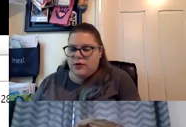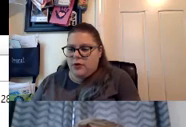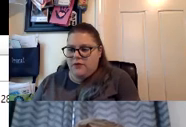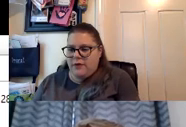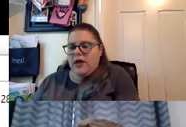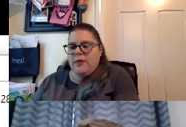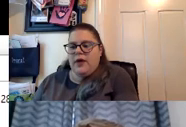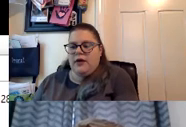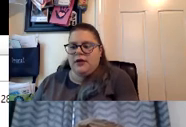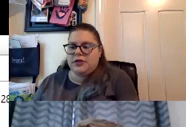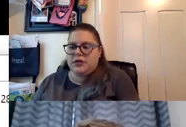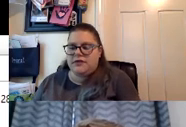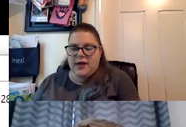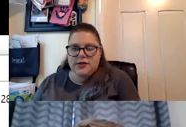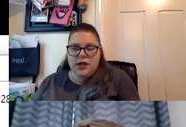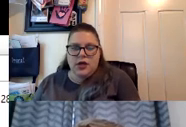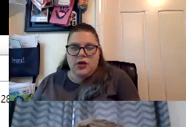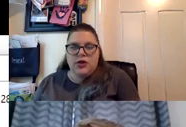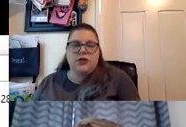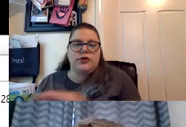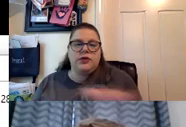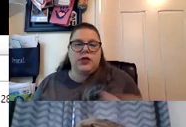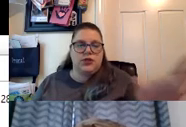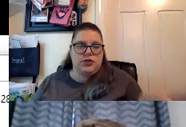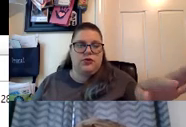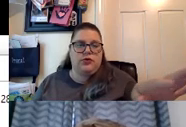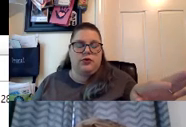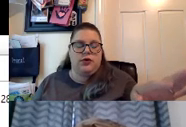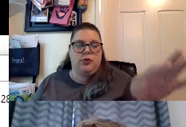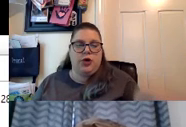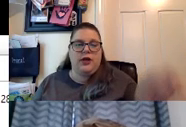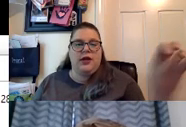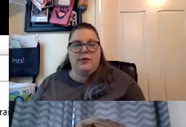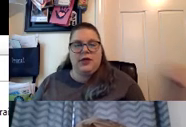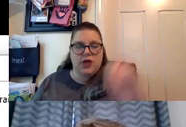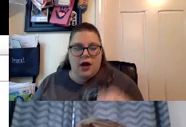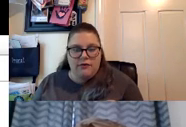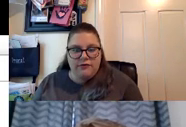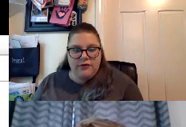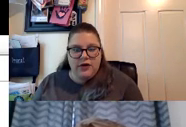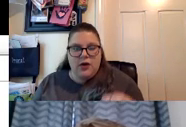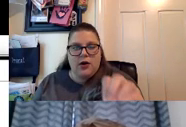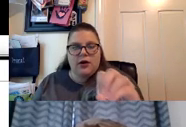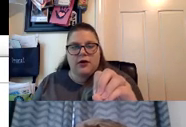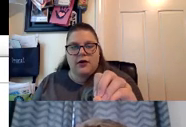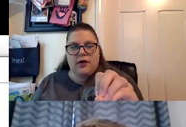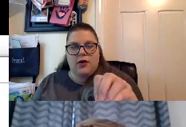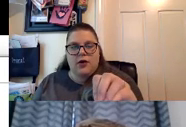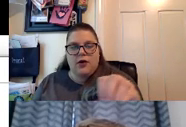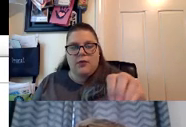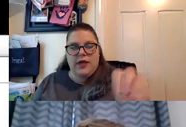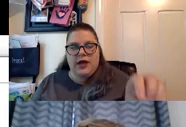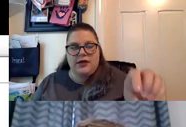that I don't know if I brought up on alternative text. There is no need to put image of. VDA